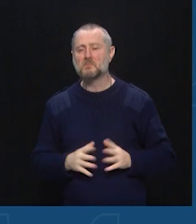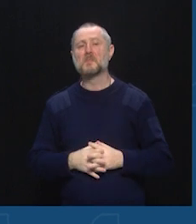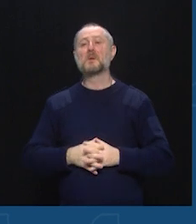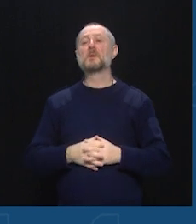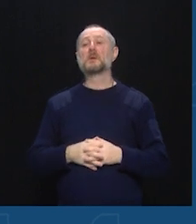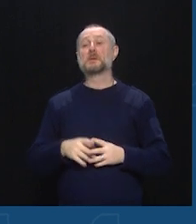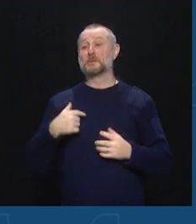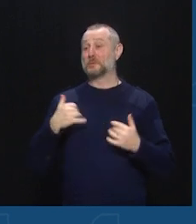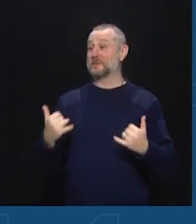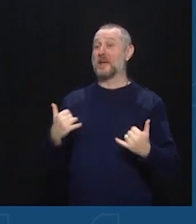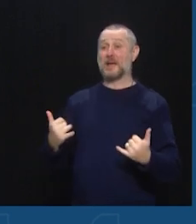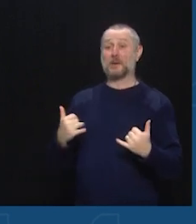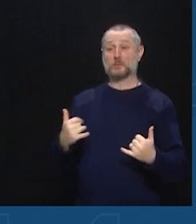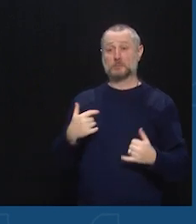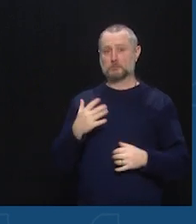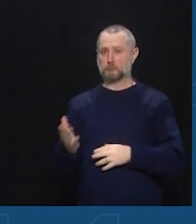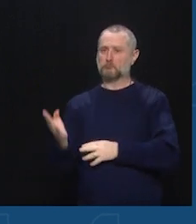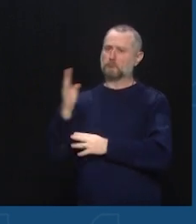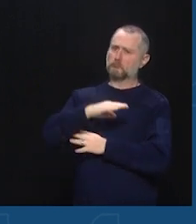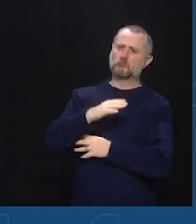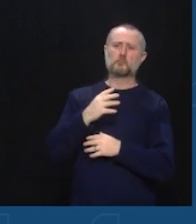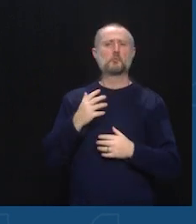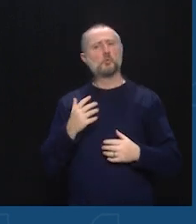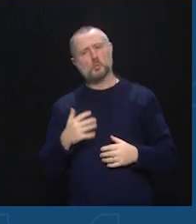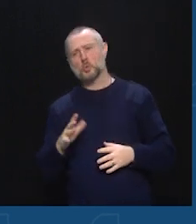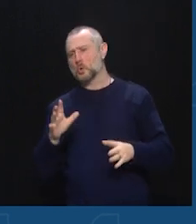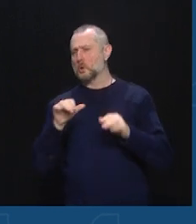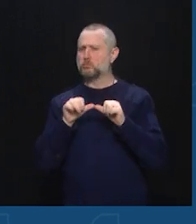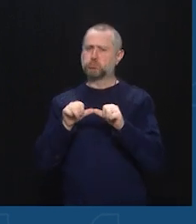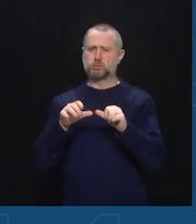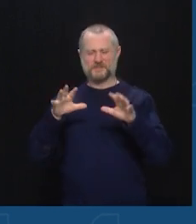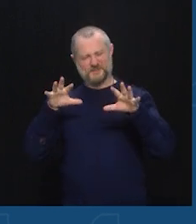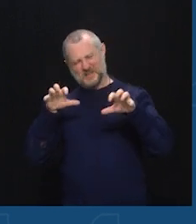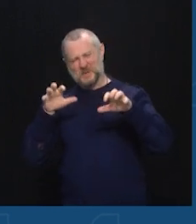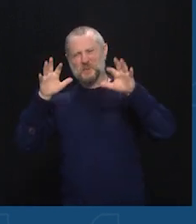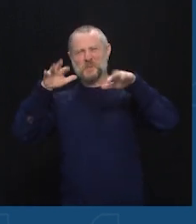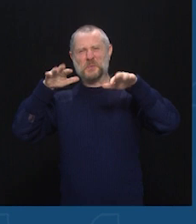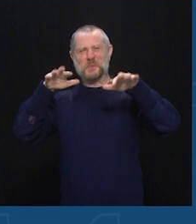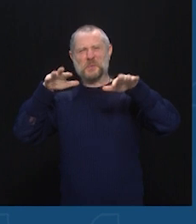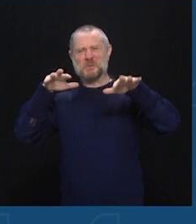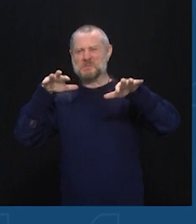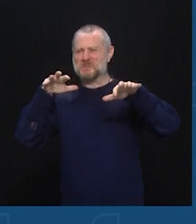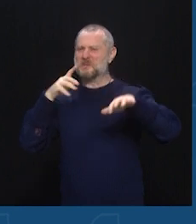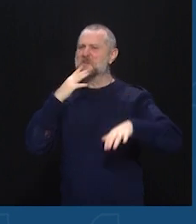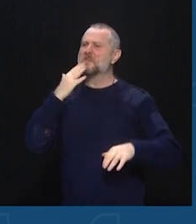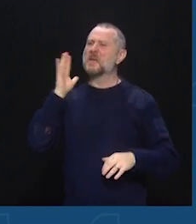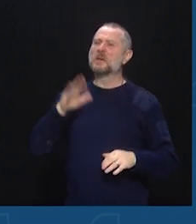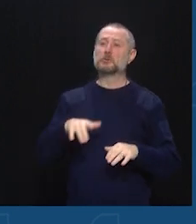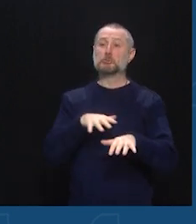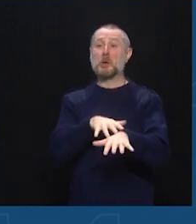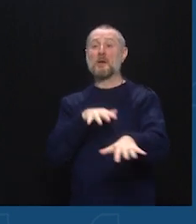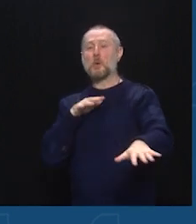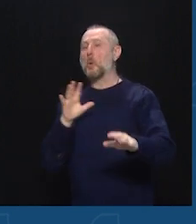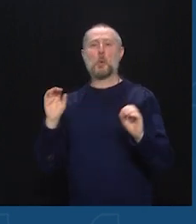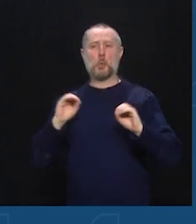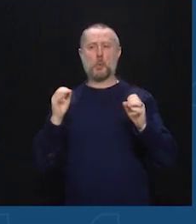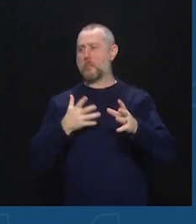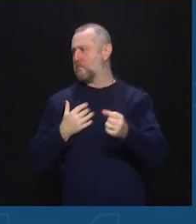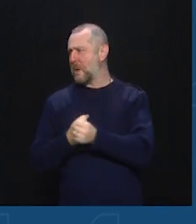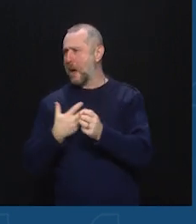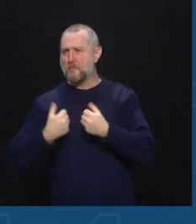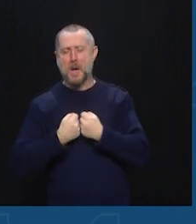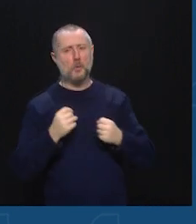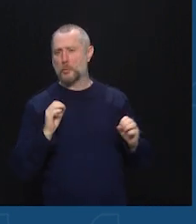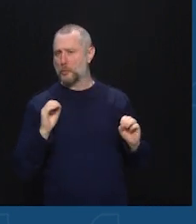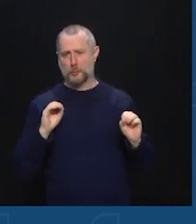a day full of freezing rain coming down. We've not had major traffic incidences at this time, but that is always subject